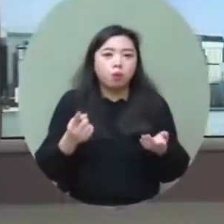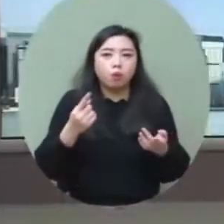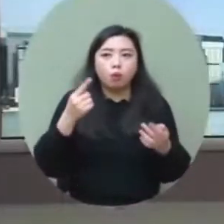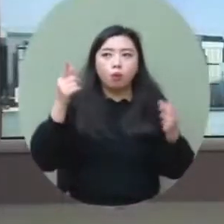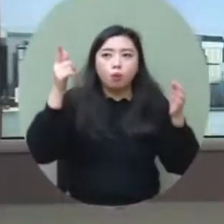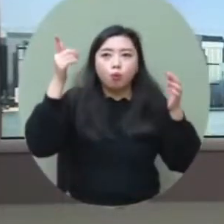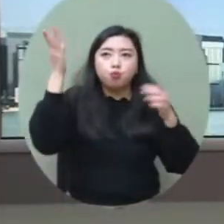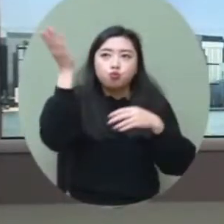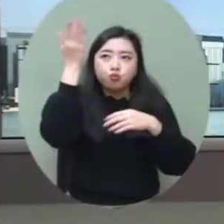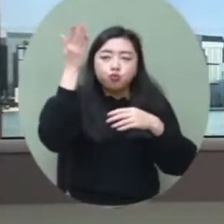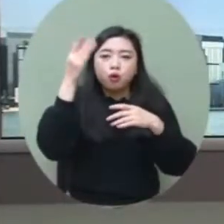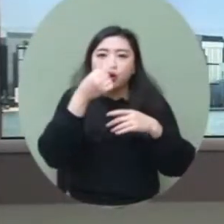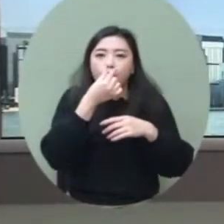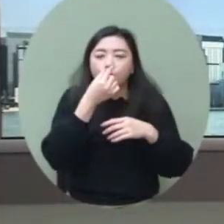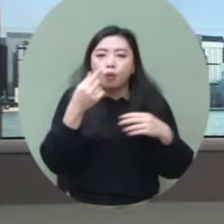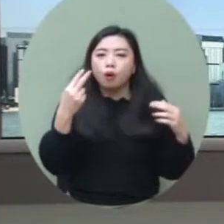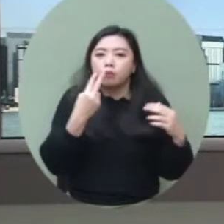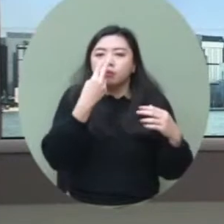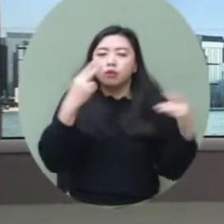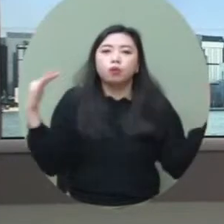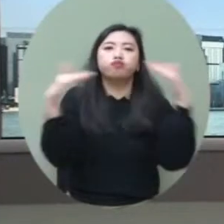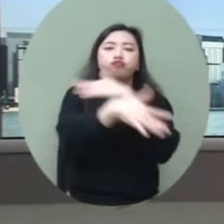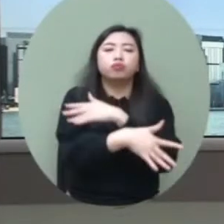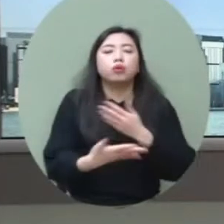Up to today, there are